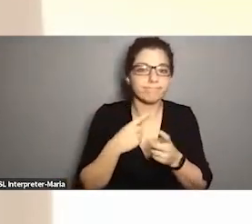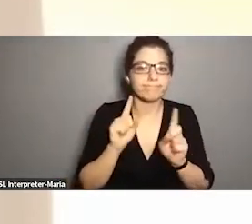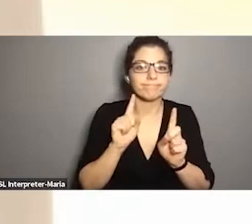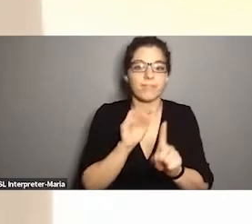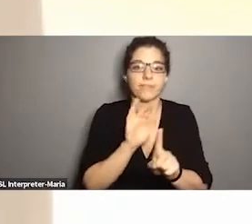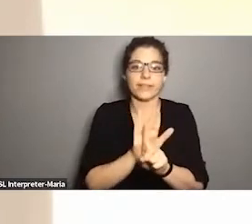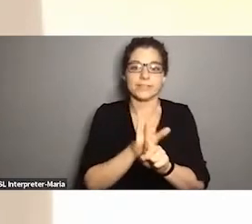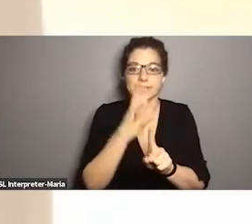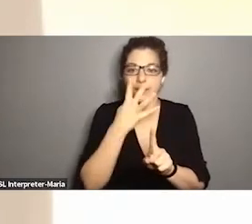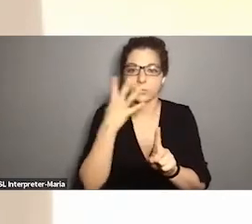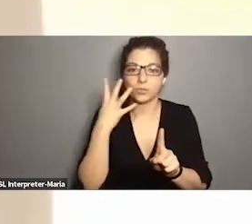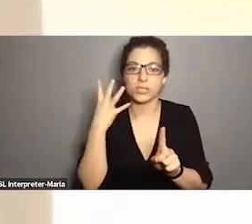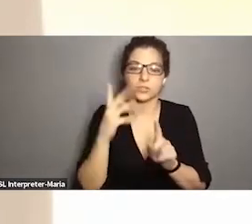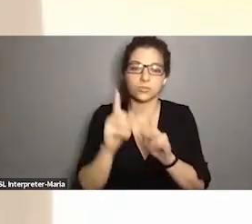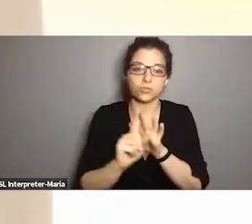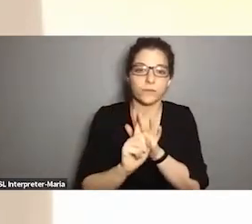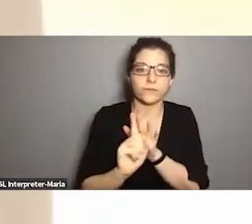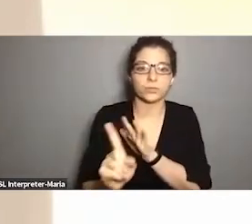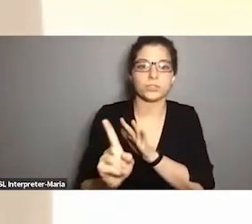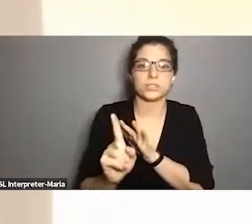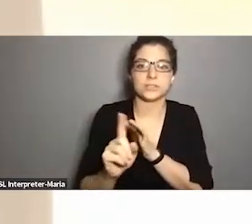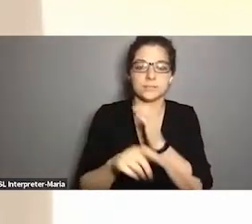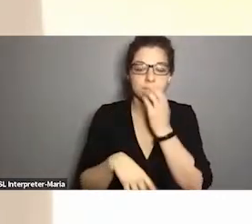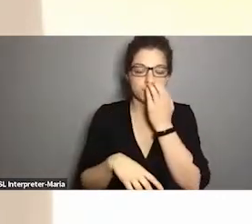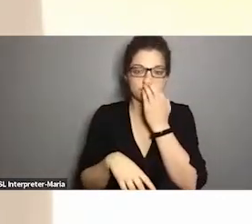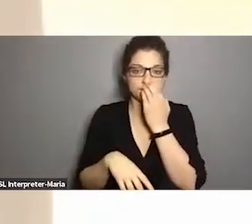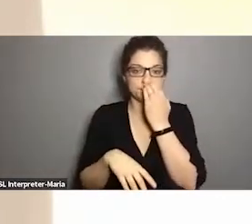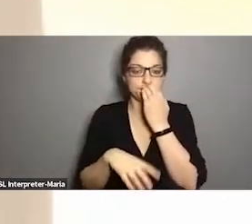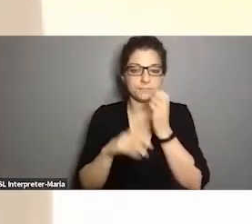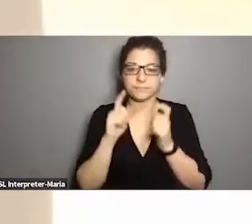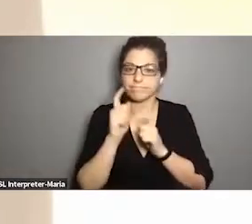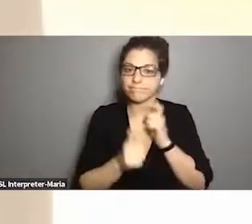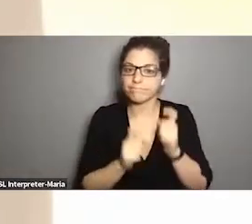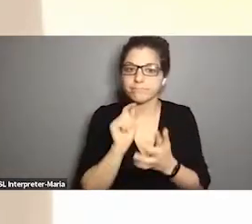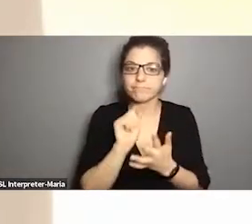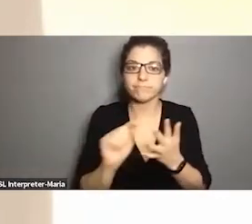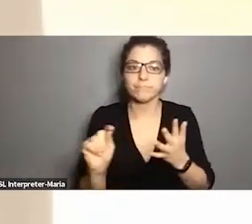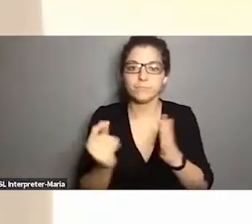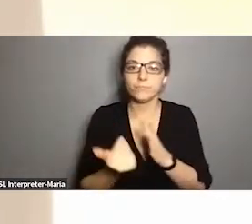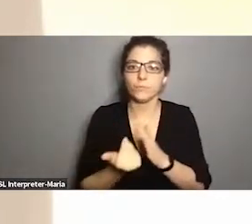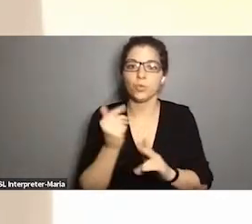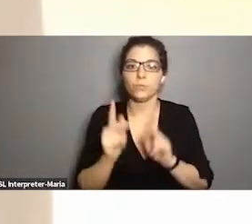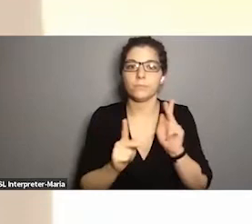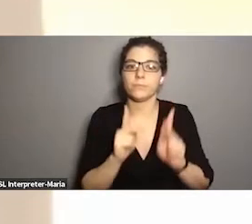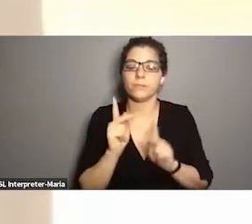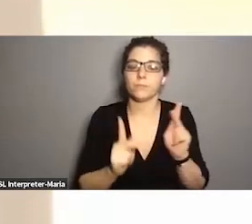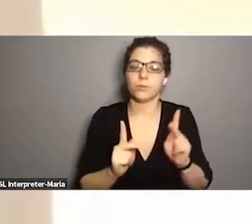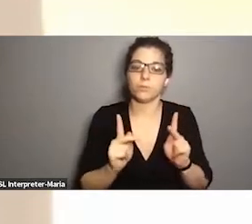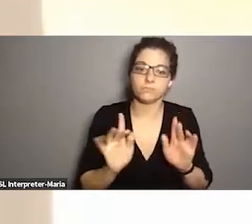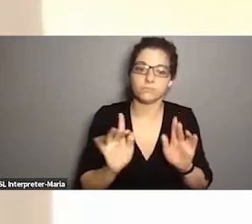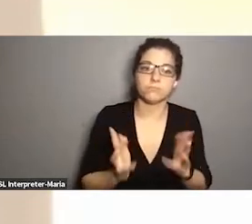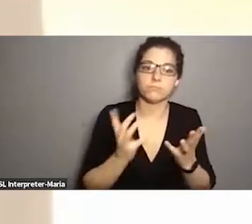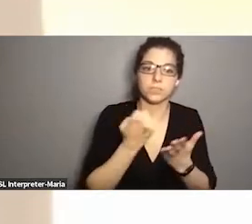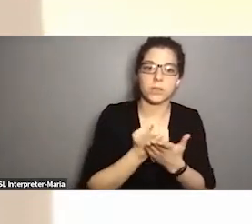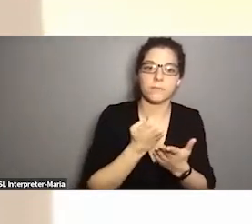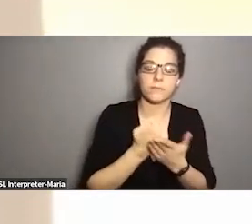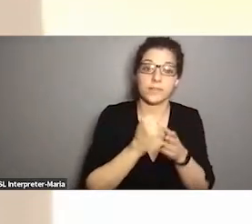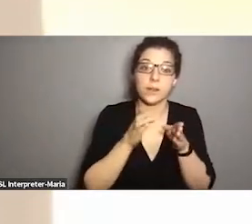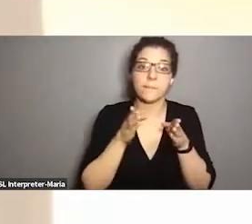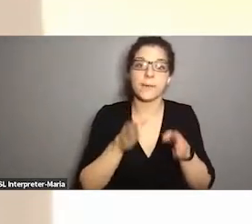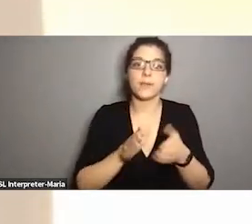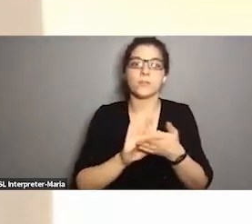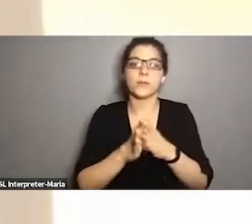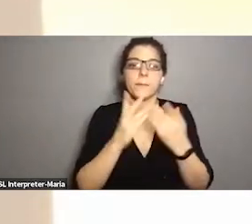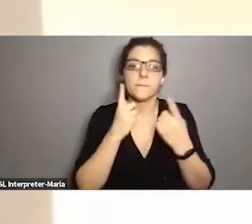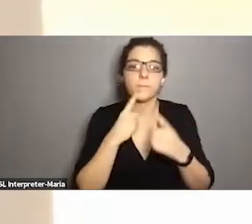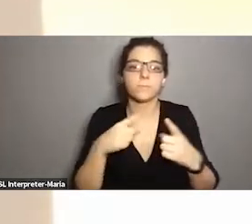immigrants and refugees. The contributions of these newcomers bolster our economy. They are a path to prosperity